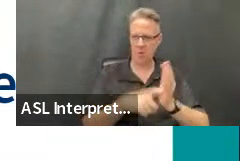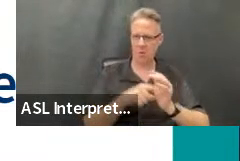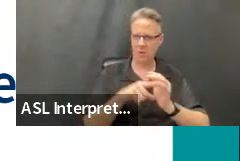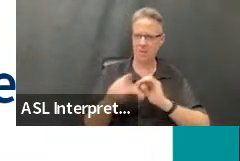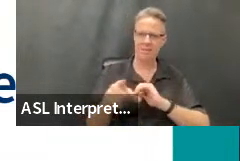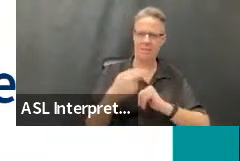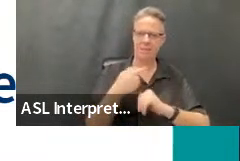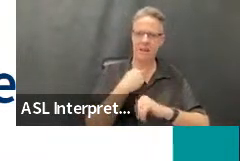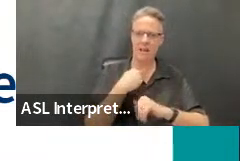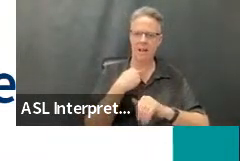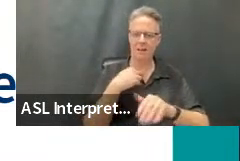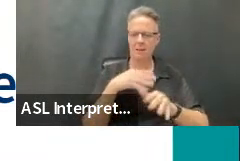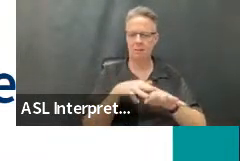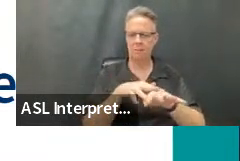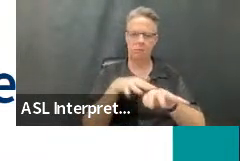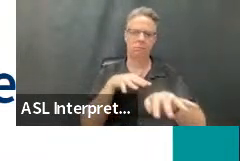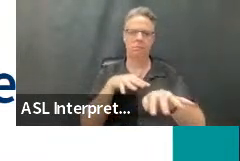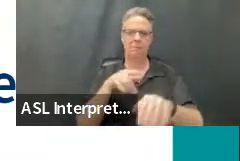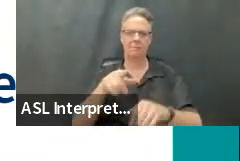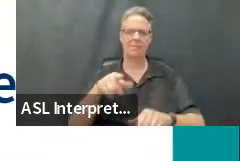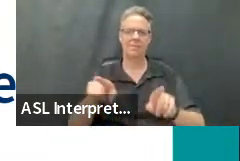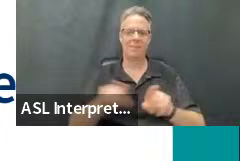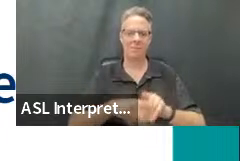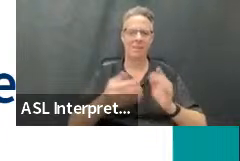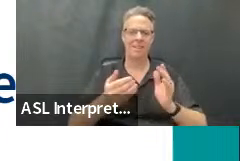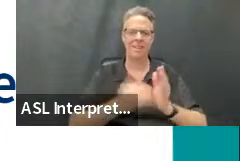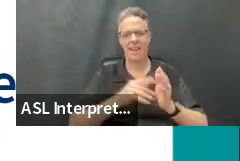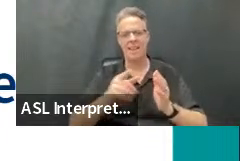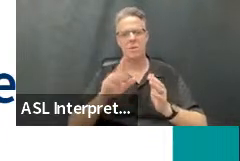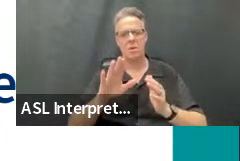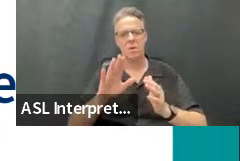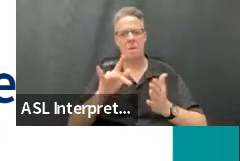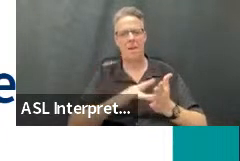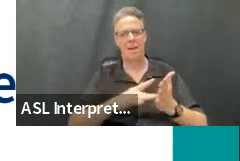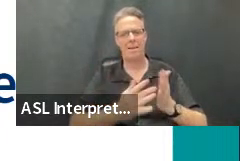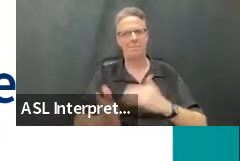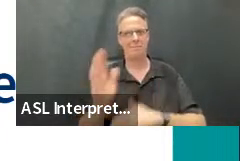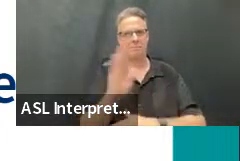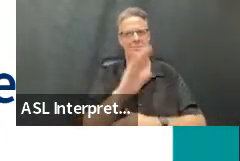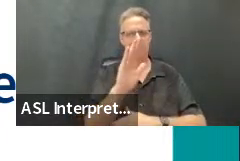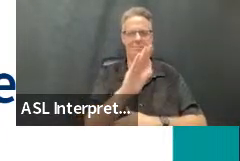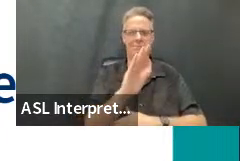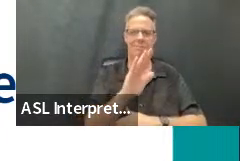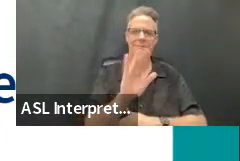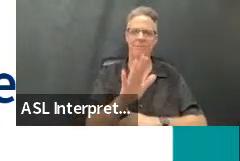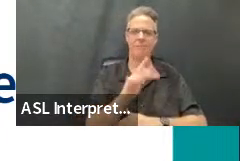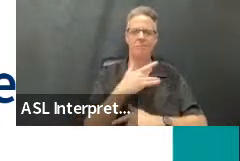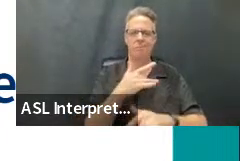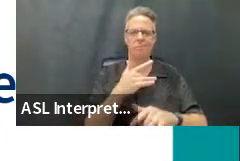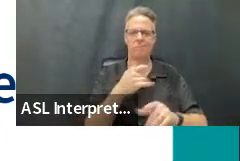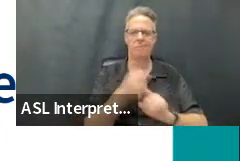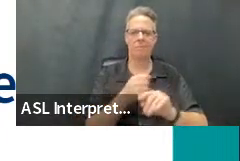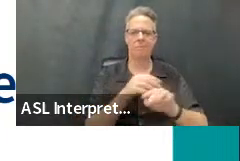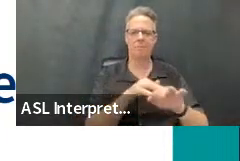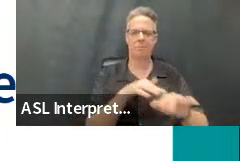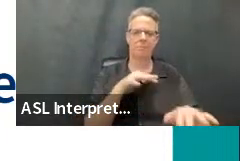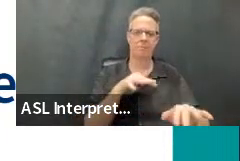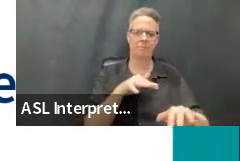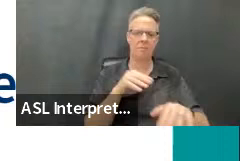kind of caught up in that same peak. You saw their peak flows were kind of in the middle of the day. They're hitting this kind of midday congestion